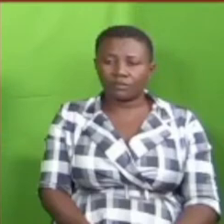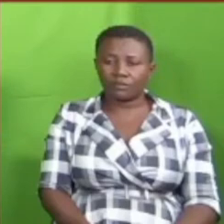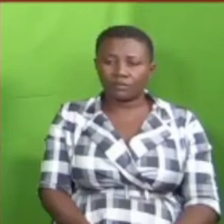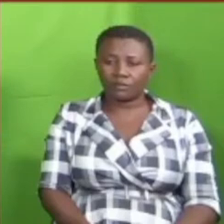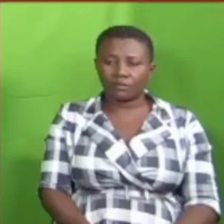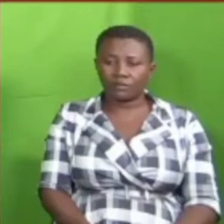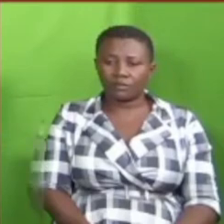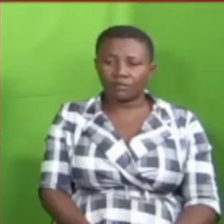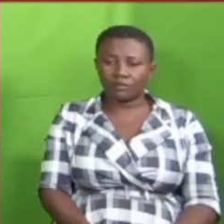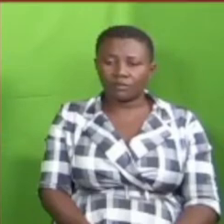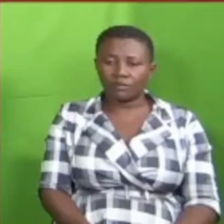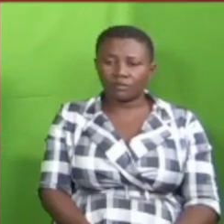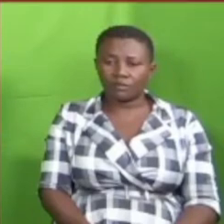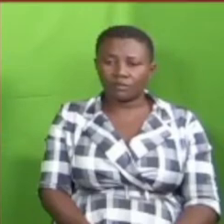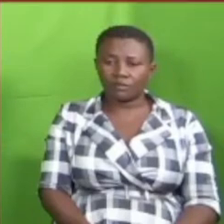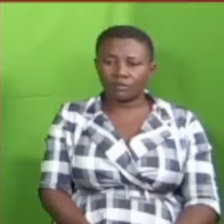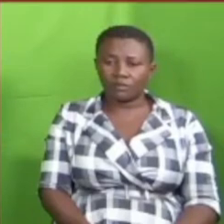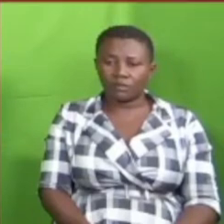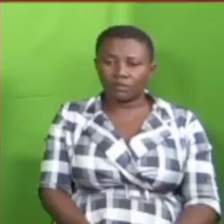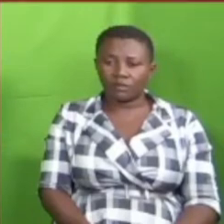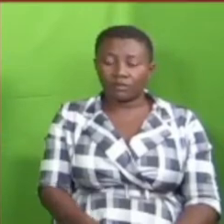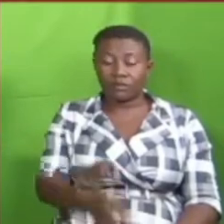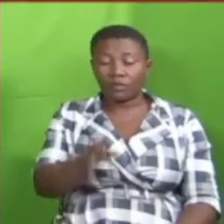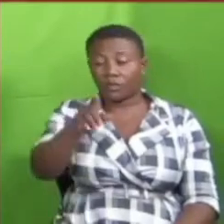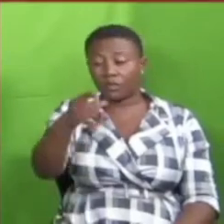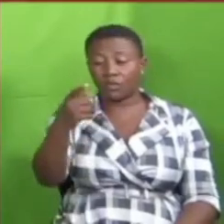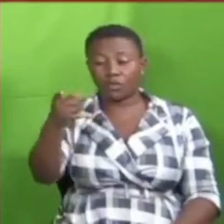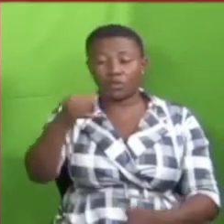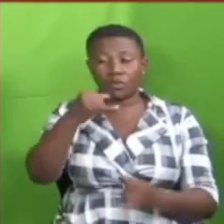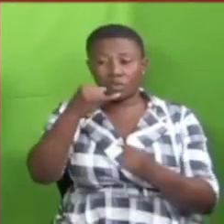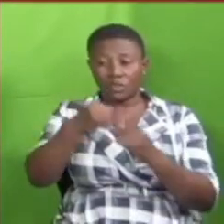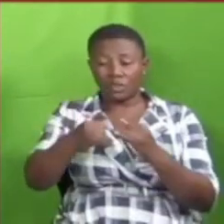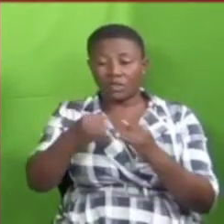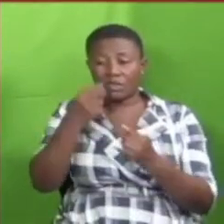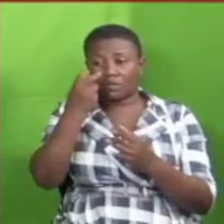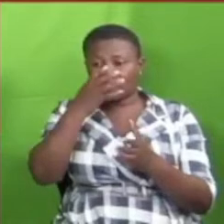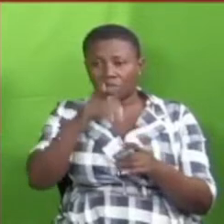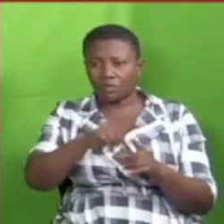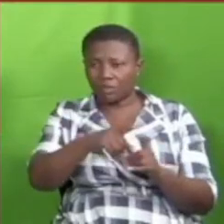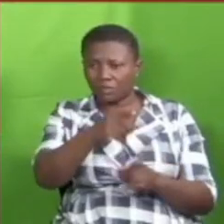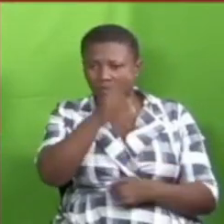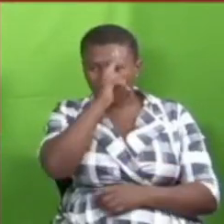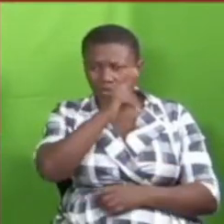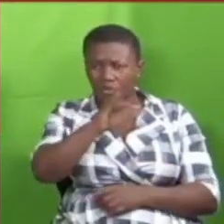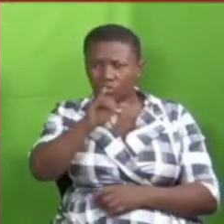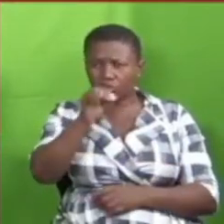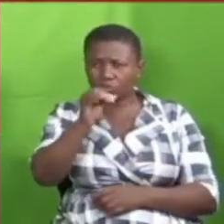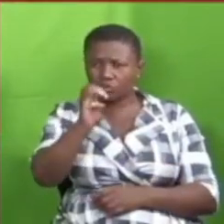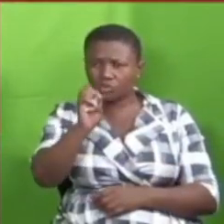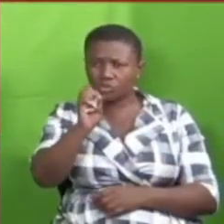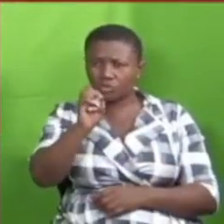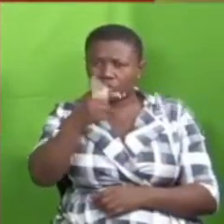Well, the last speaker, but Honourable Jogate wants to say something. Is that right?